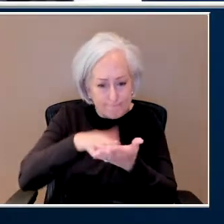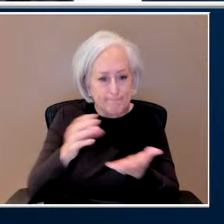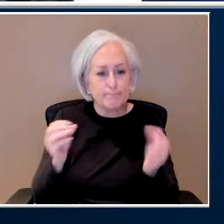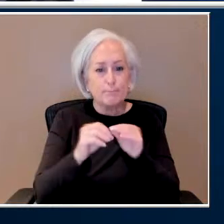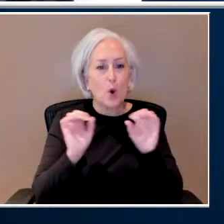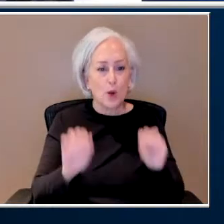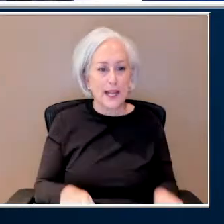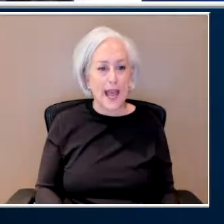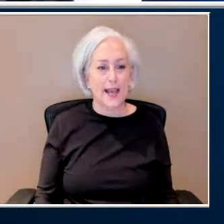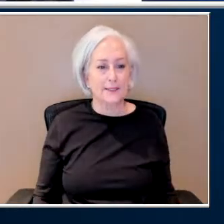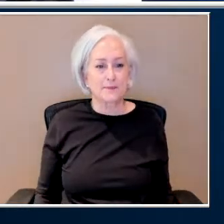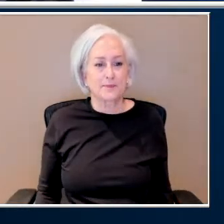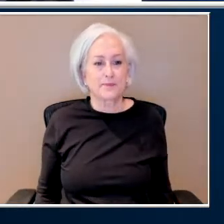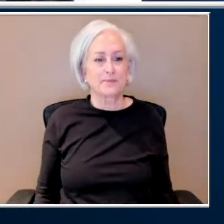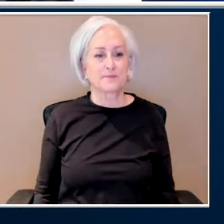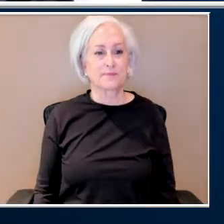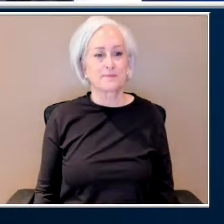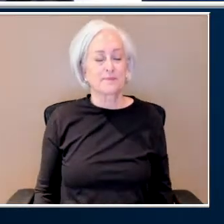big takeaway?